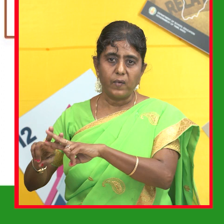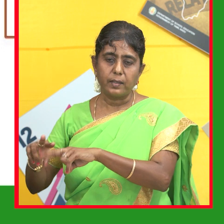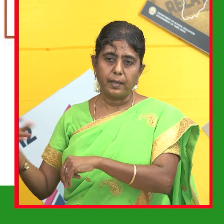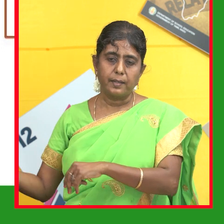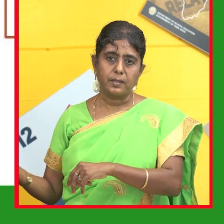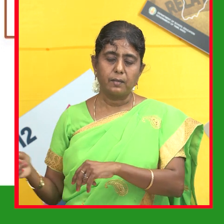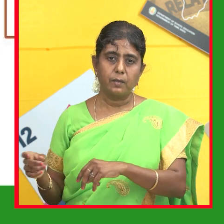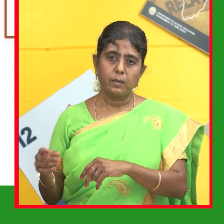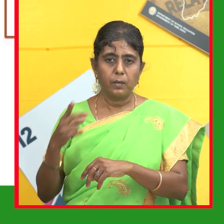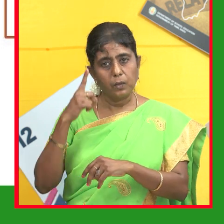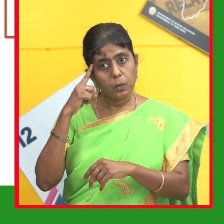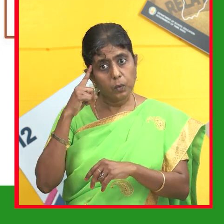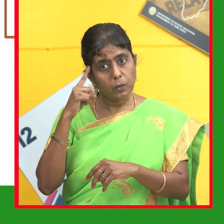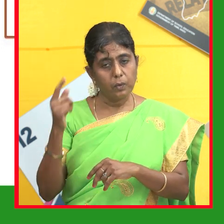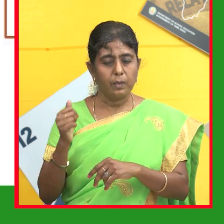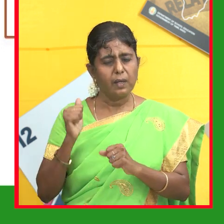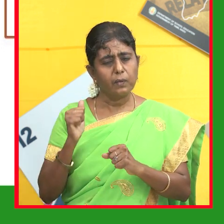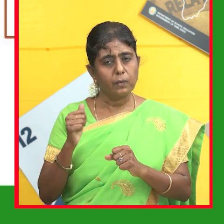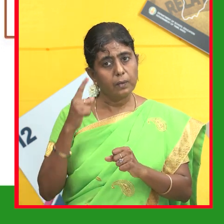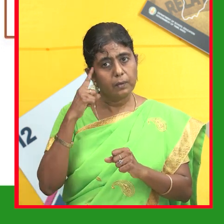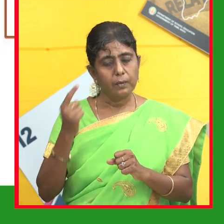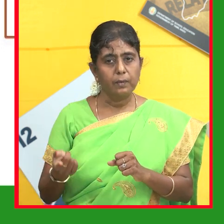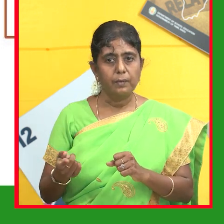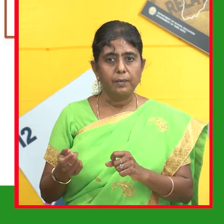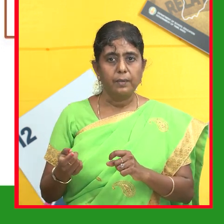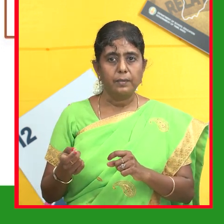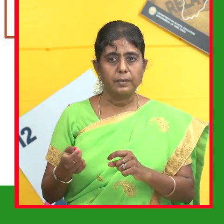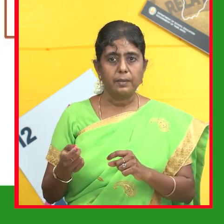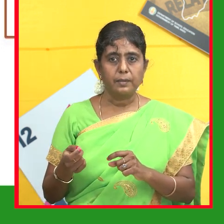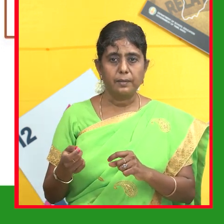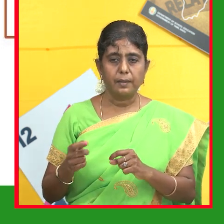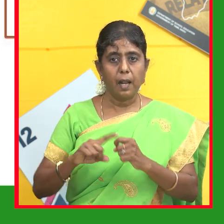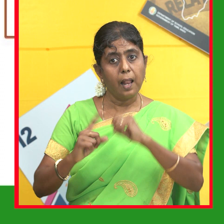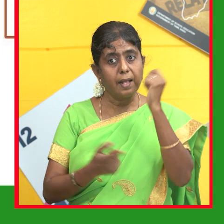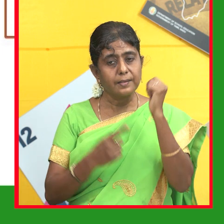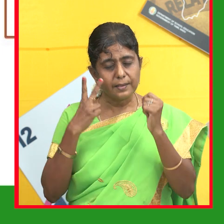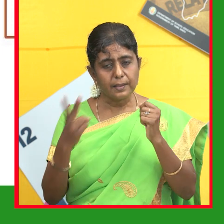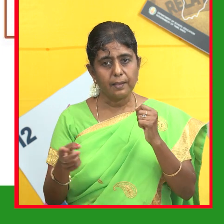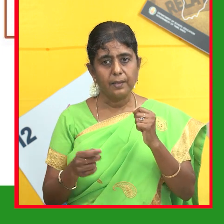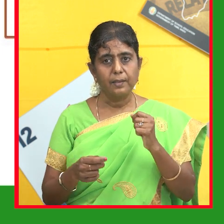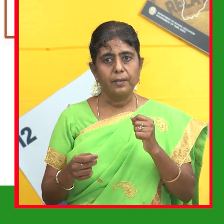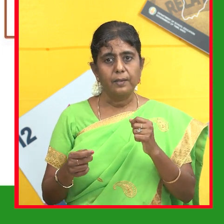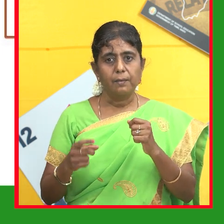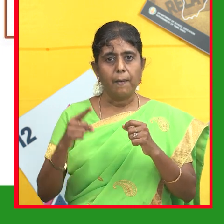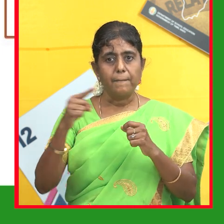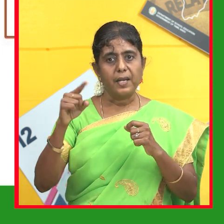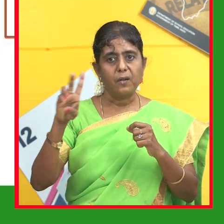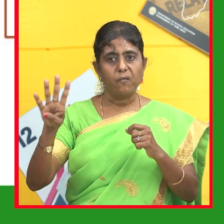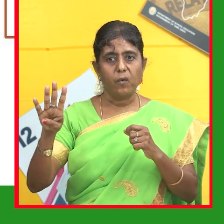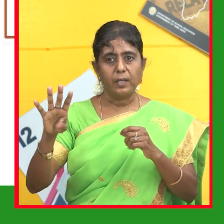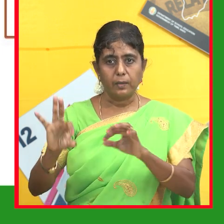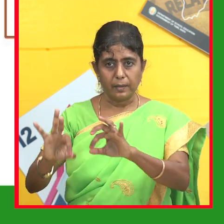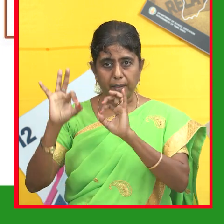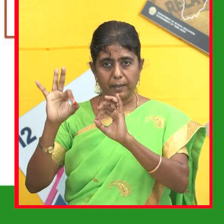factorized. You know well how to do the factorization. Immediately you will see the last number, am I right? So minus 14 is to